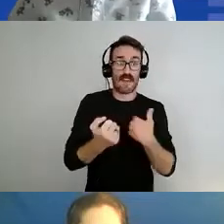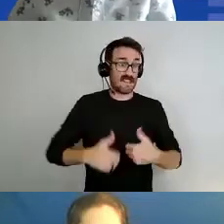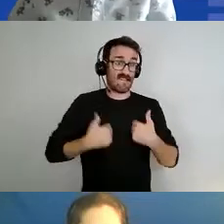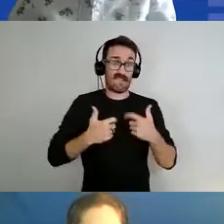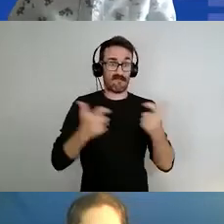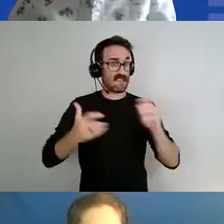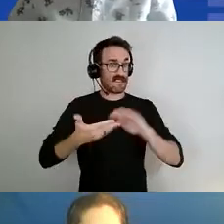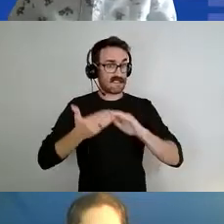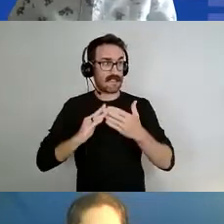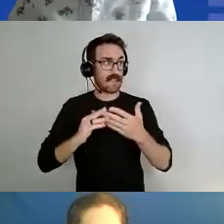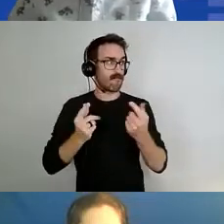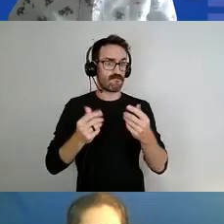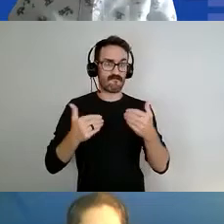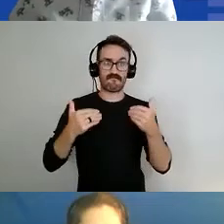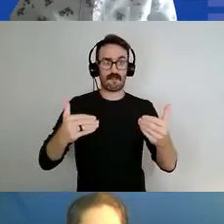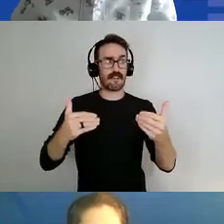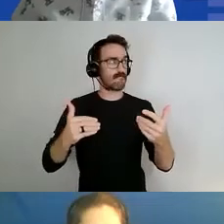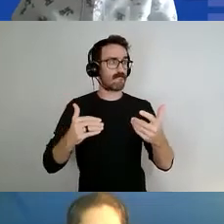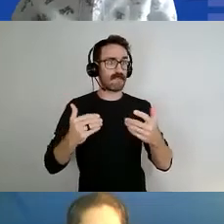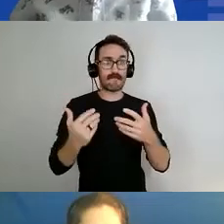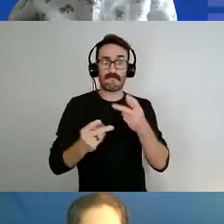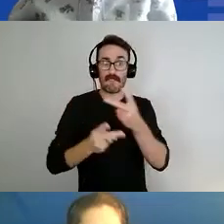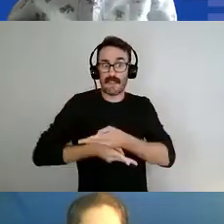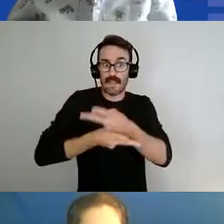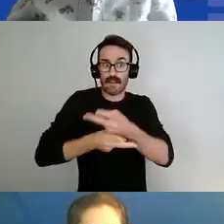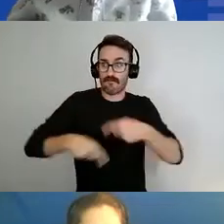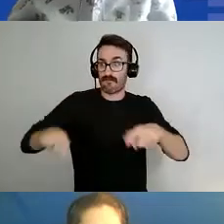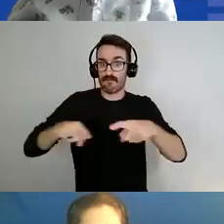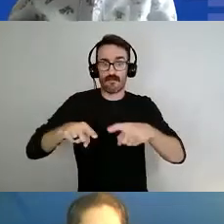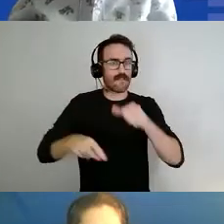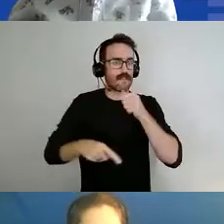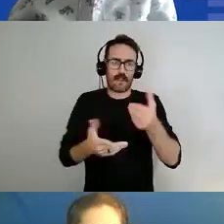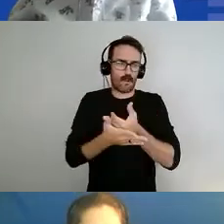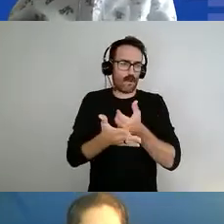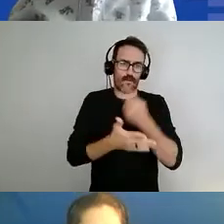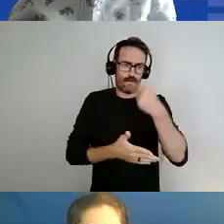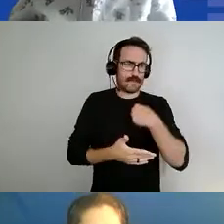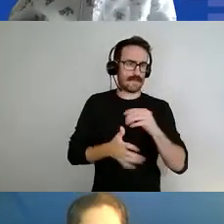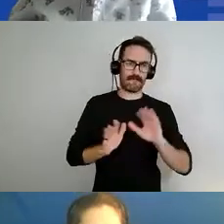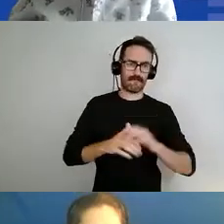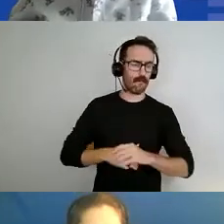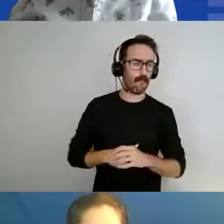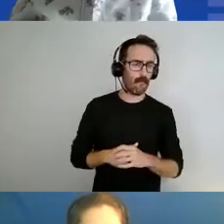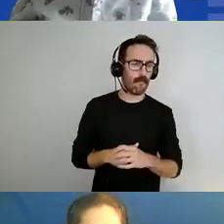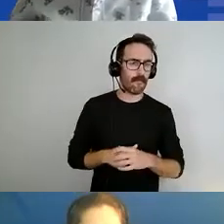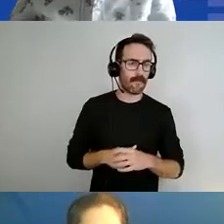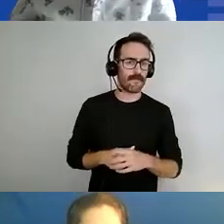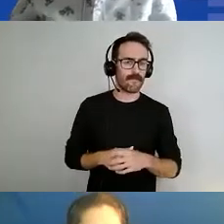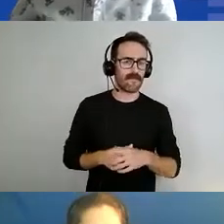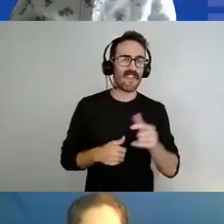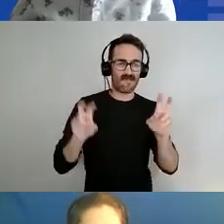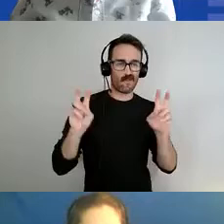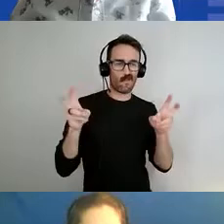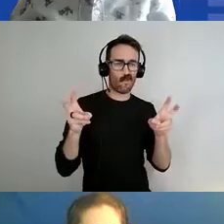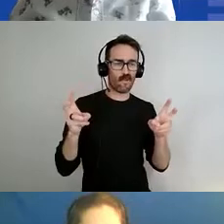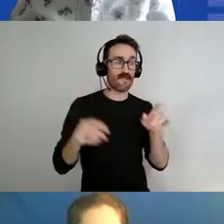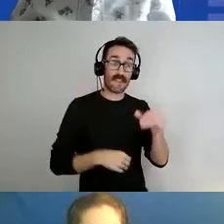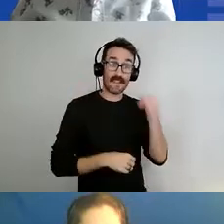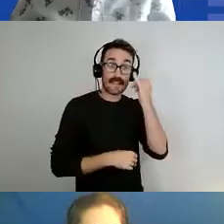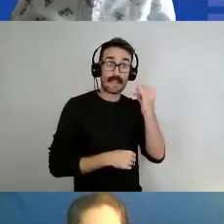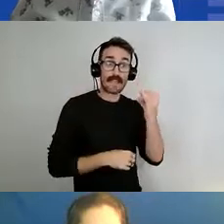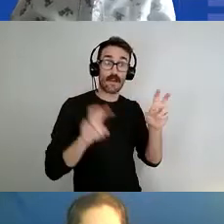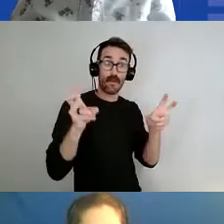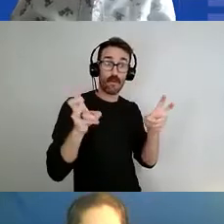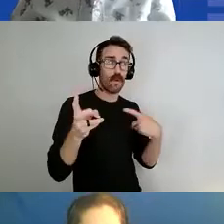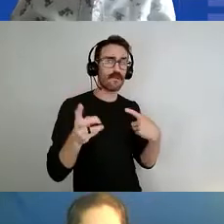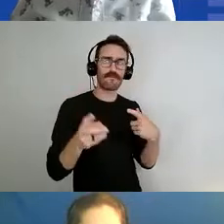your caretaking. So this isn't new to me." Right? So this idea that, this is a new type